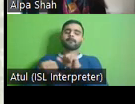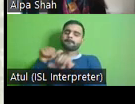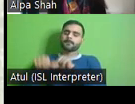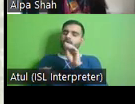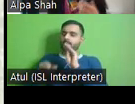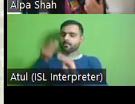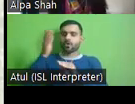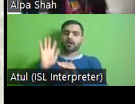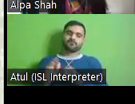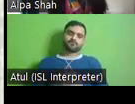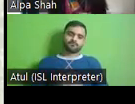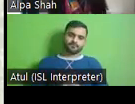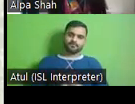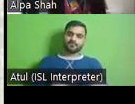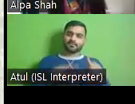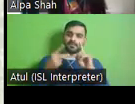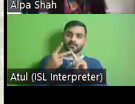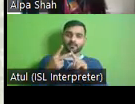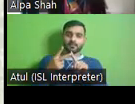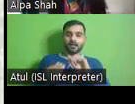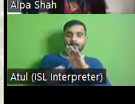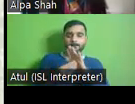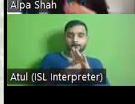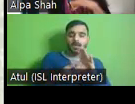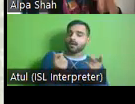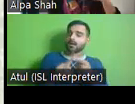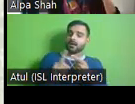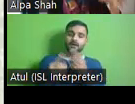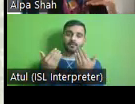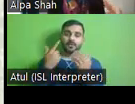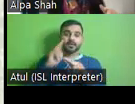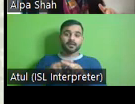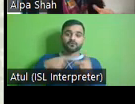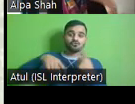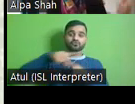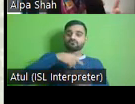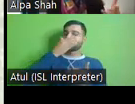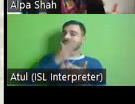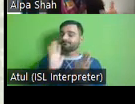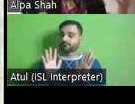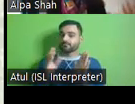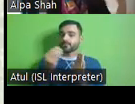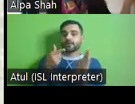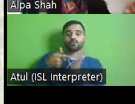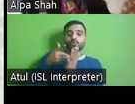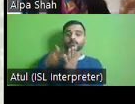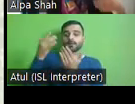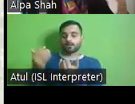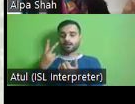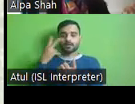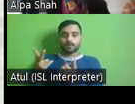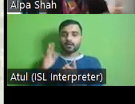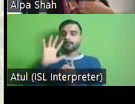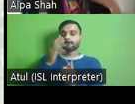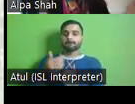anymore. Second, corruption can happen if the rotation stops. So in some villages now, especially with the